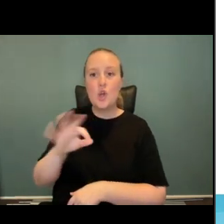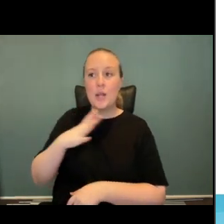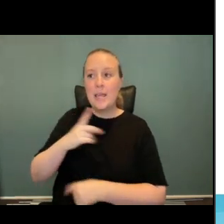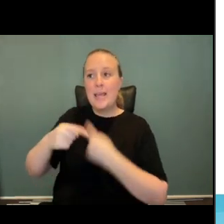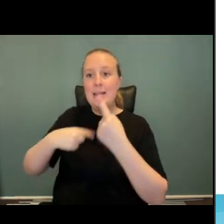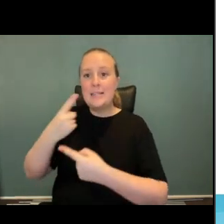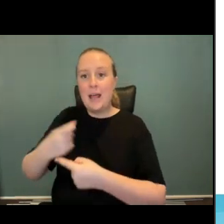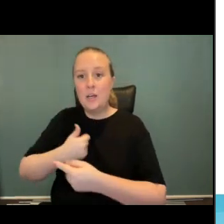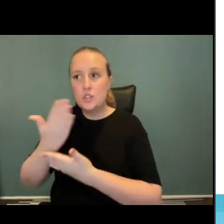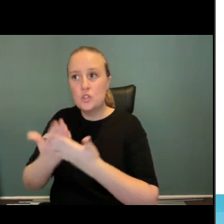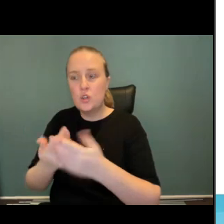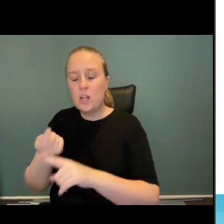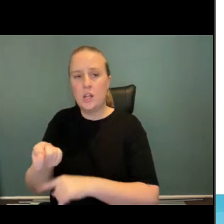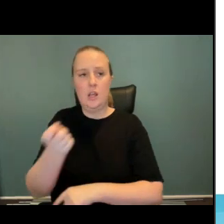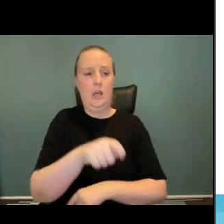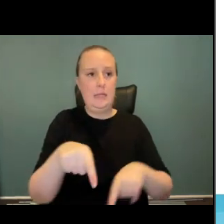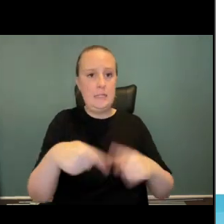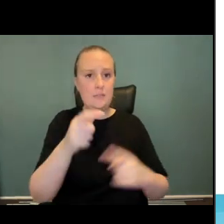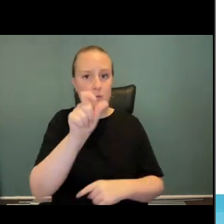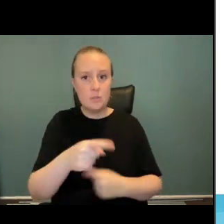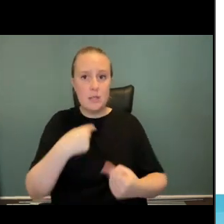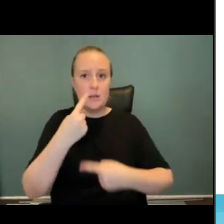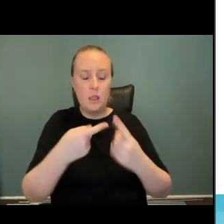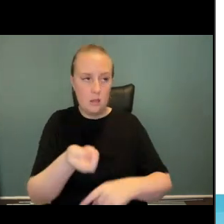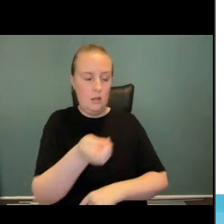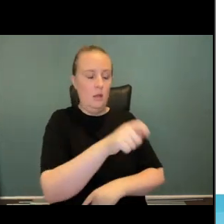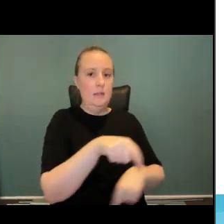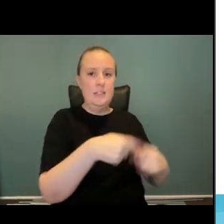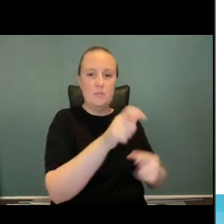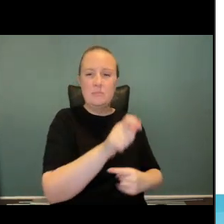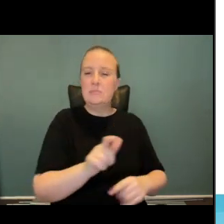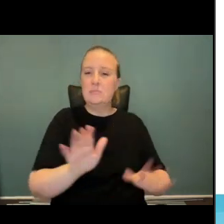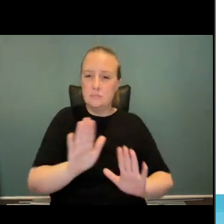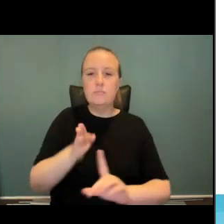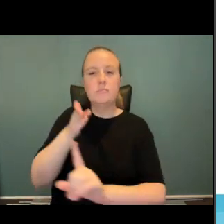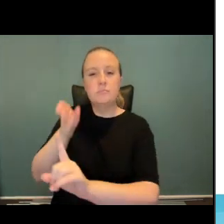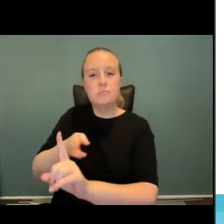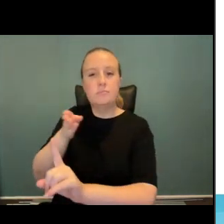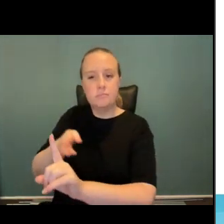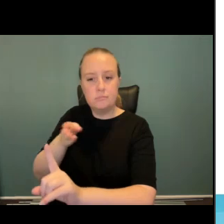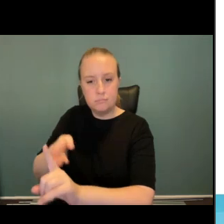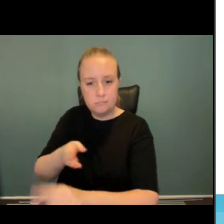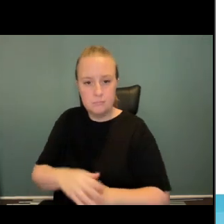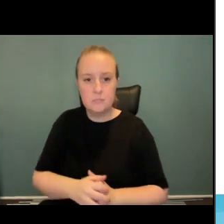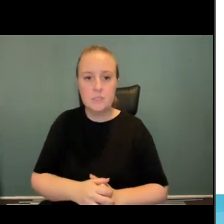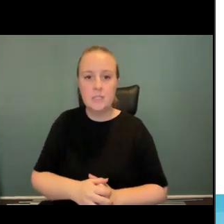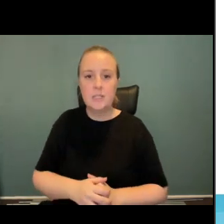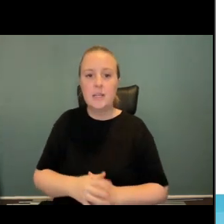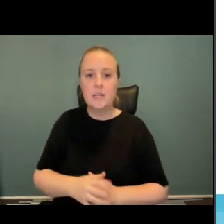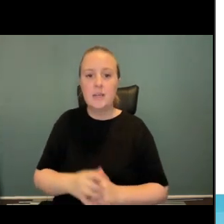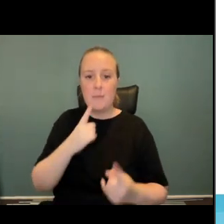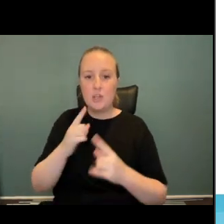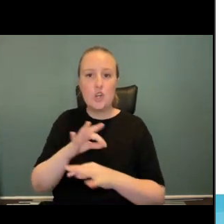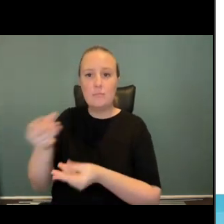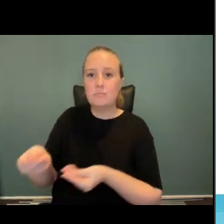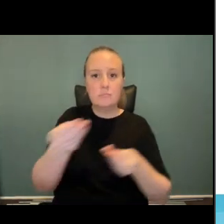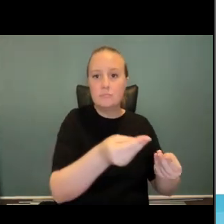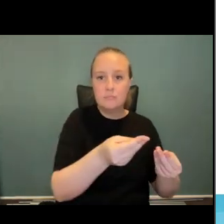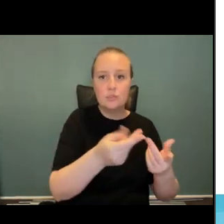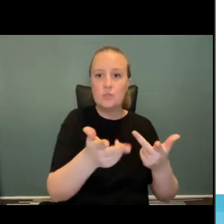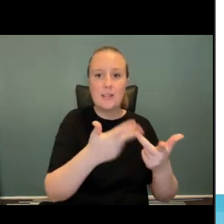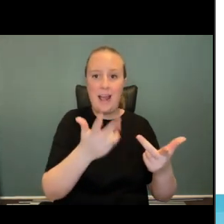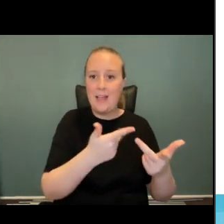not disclose information to the other party, particularly if the cause of it is domestic violence related.